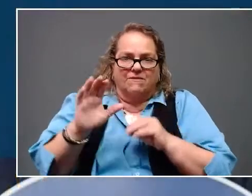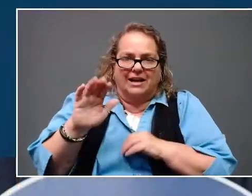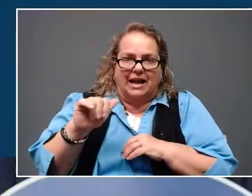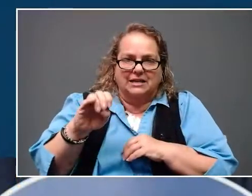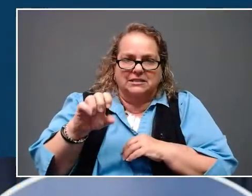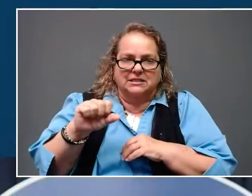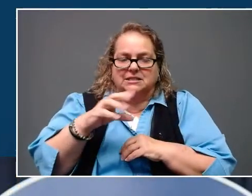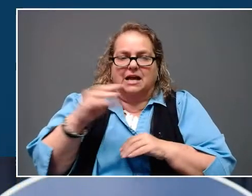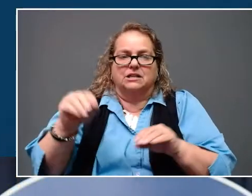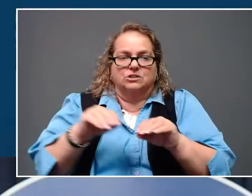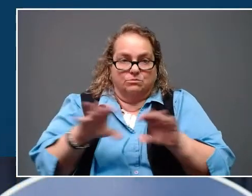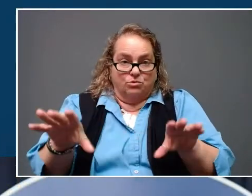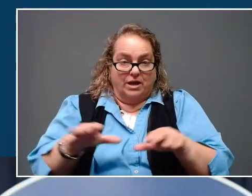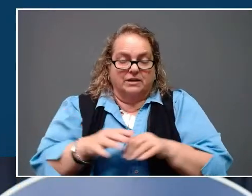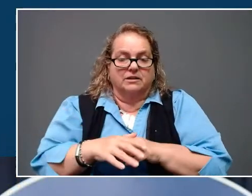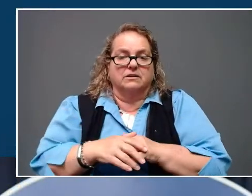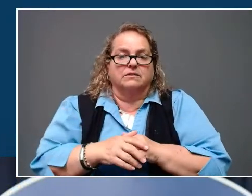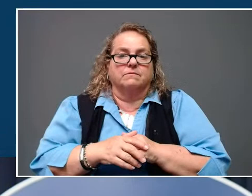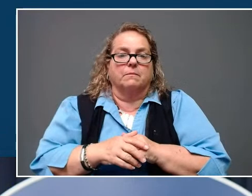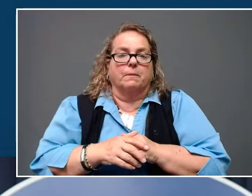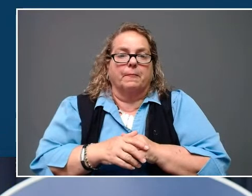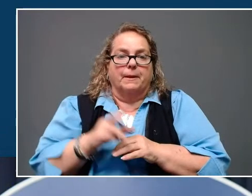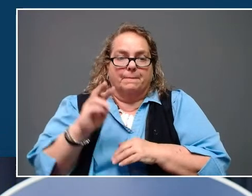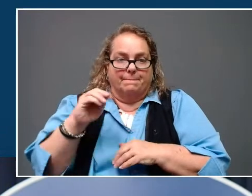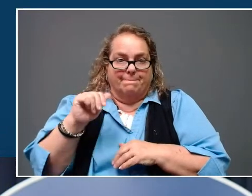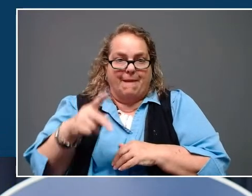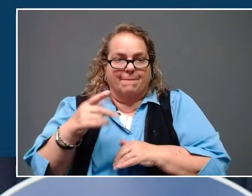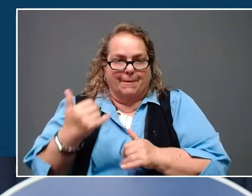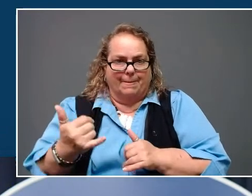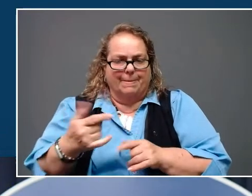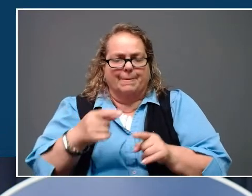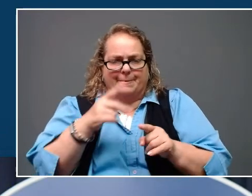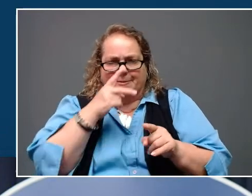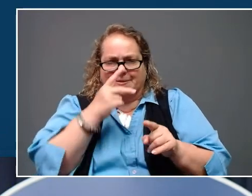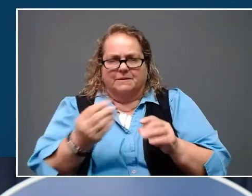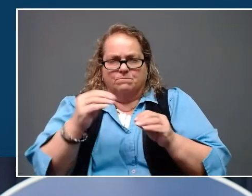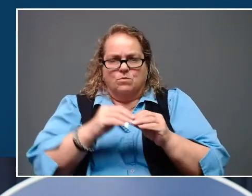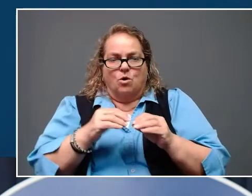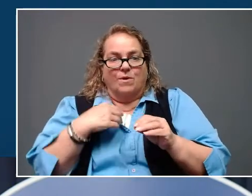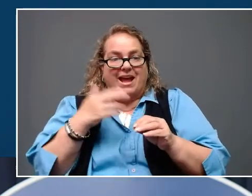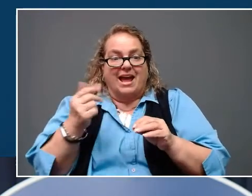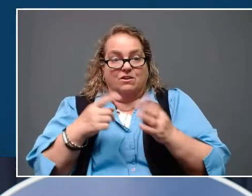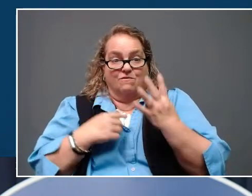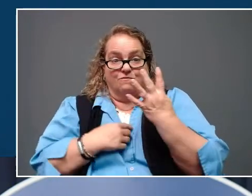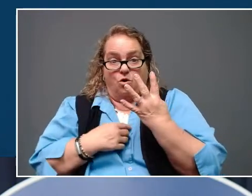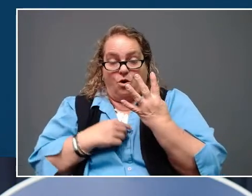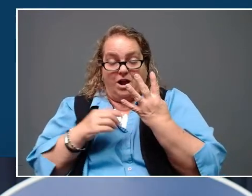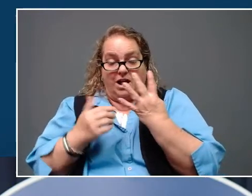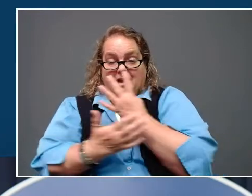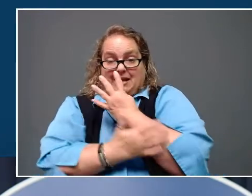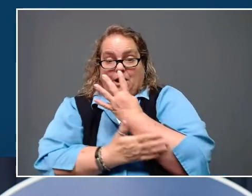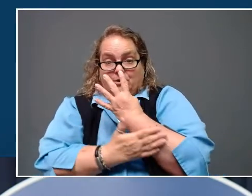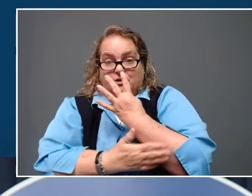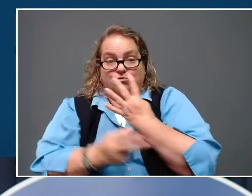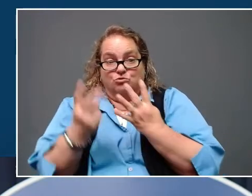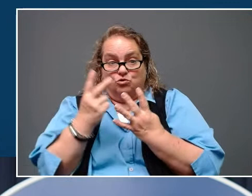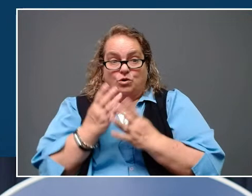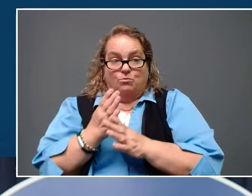see that of COVID. Our map has picked up significantly. We just had 4 counties the 2 previous